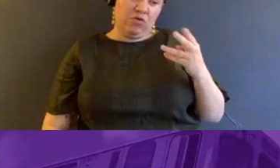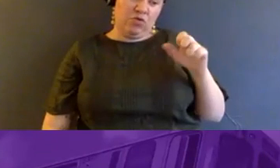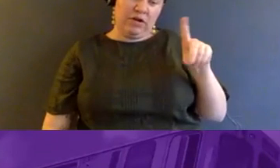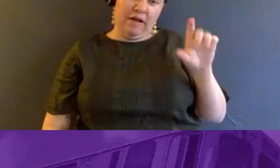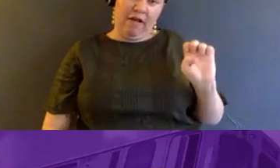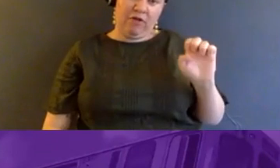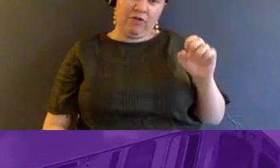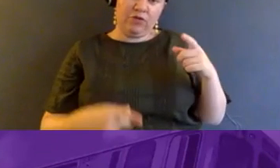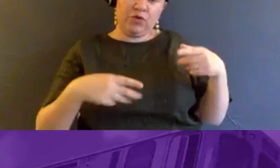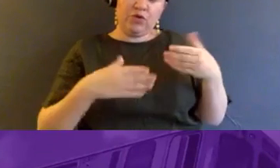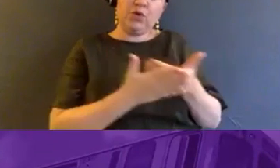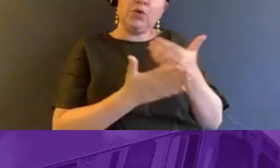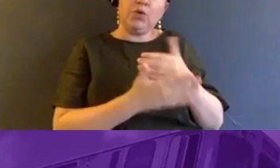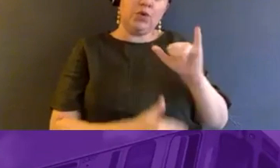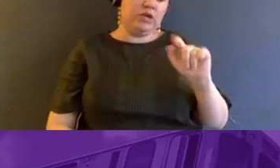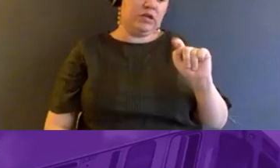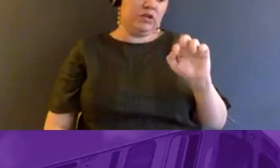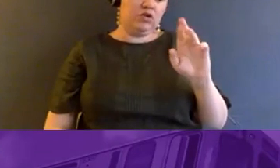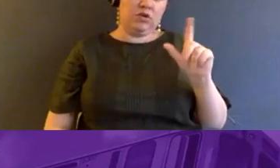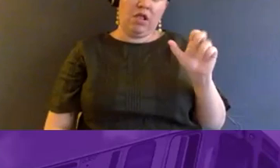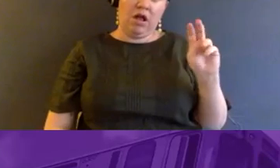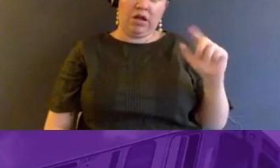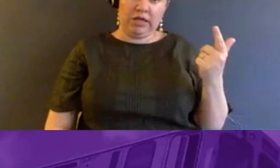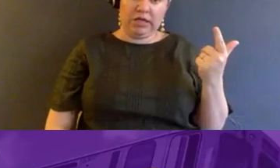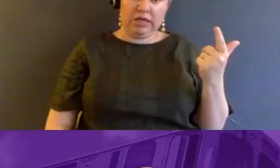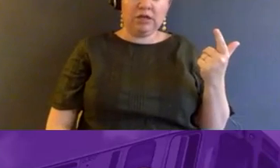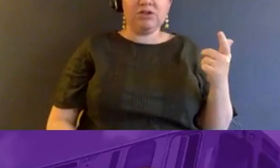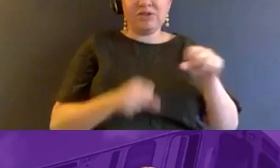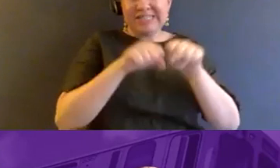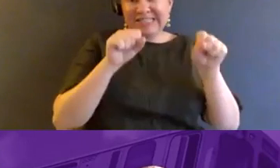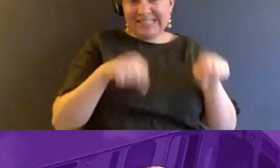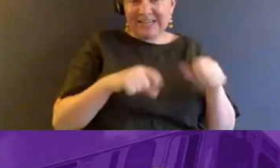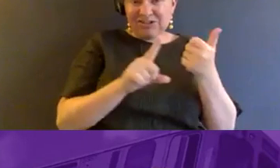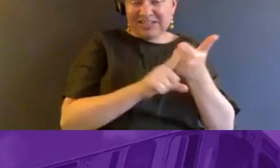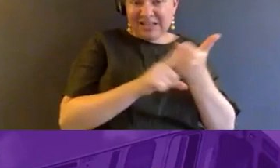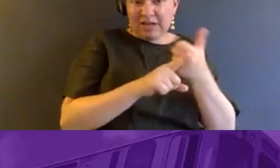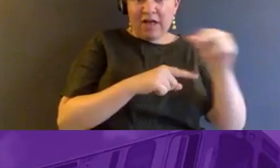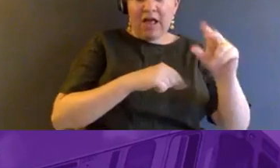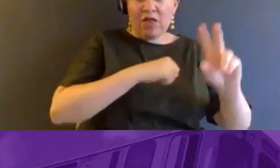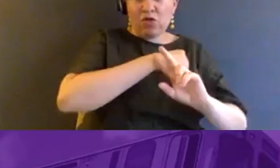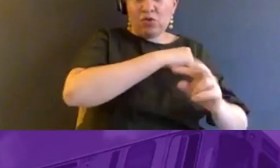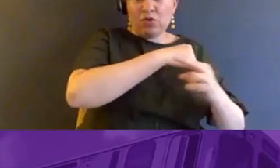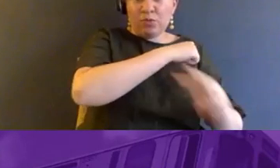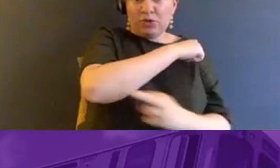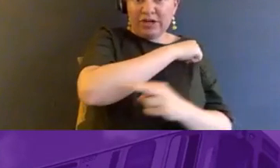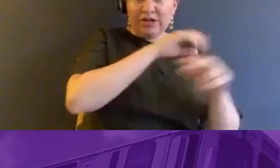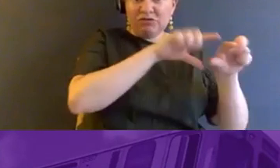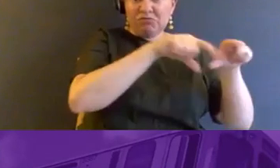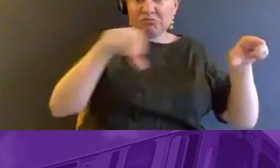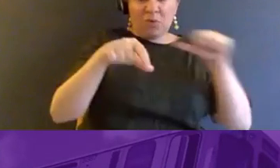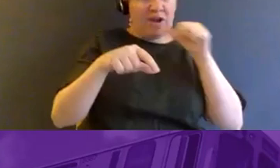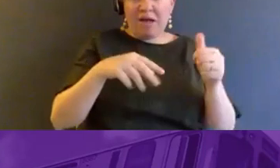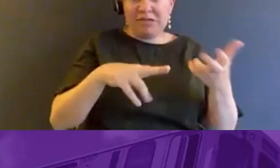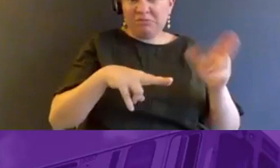interlocking we're installing. So unfortunately, the station and the bridge over Thorndale will not be increased at this time. But